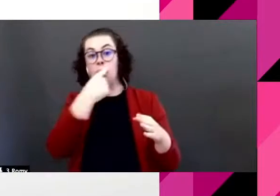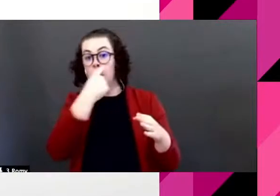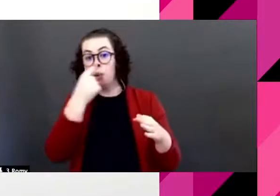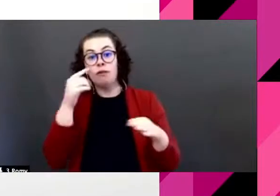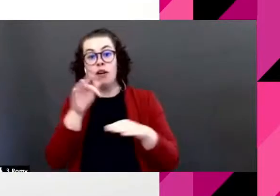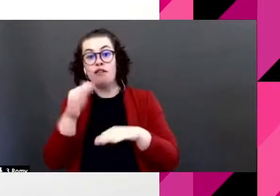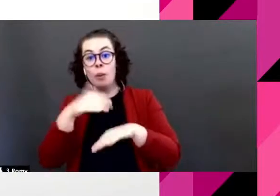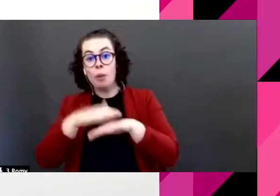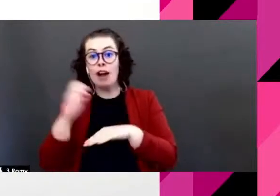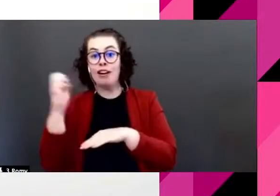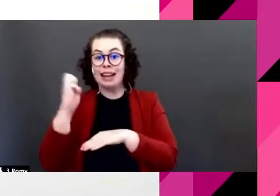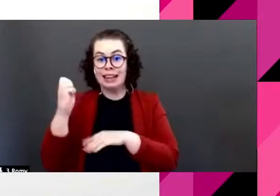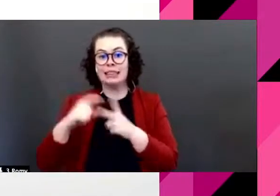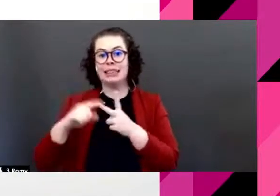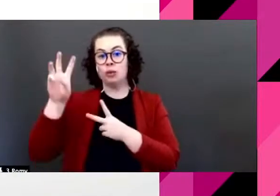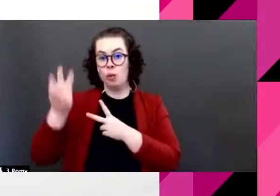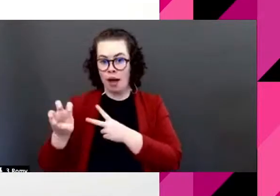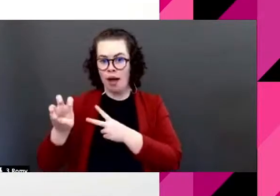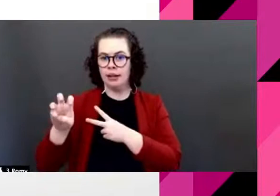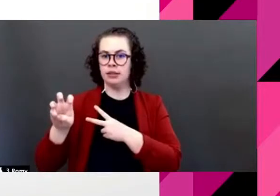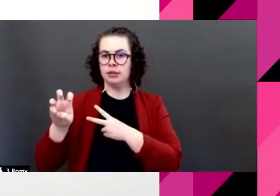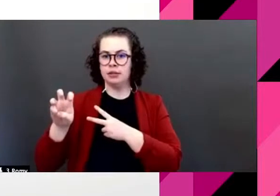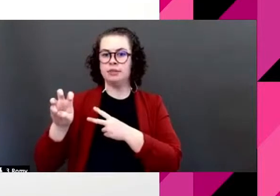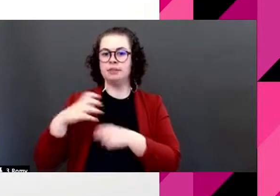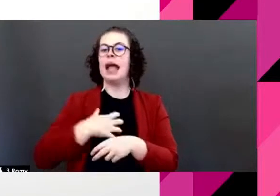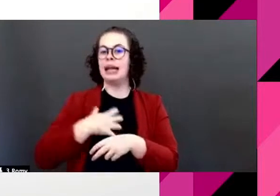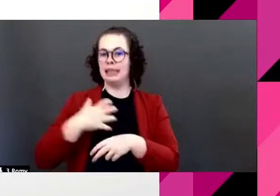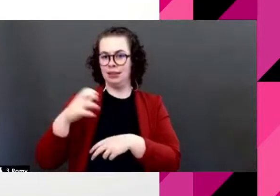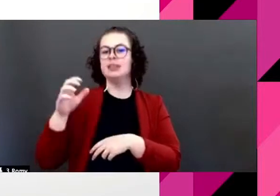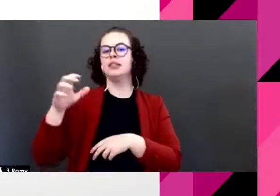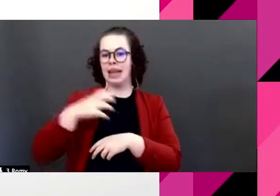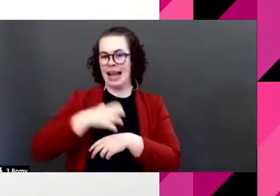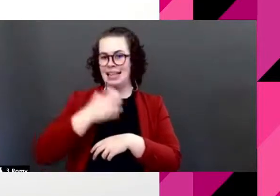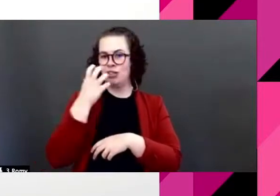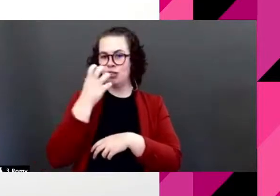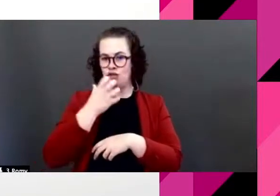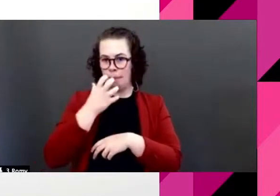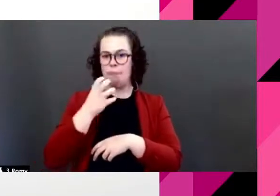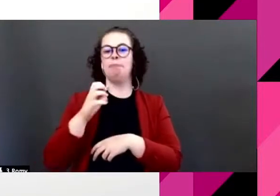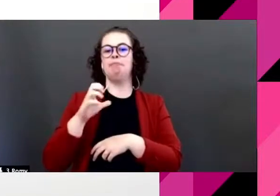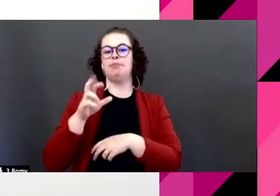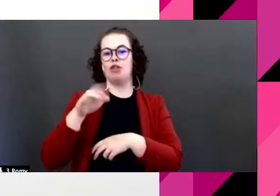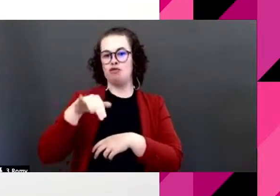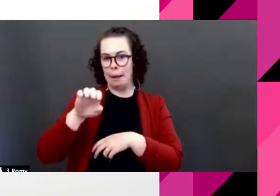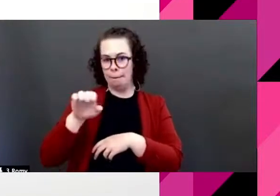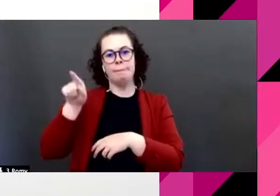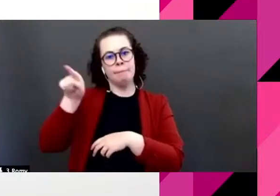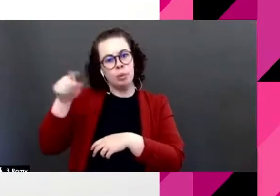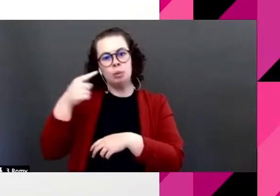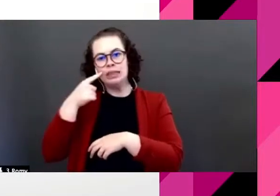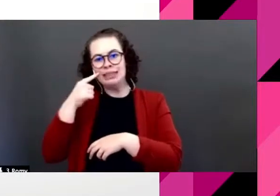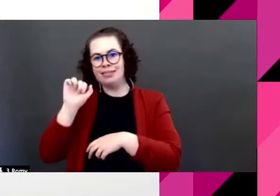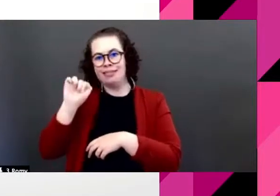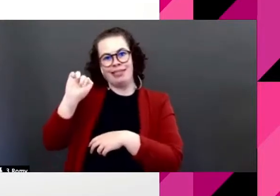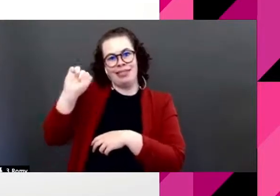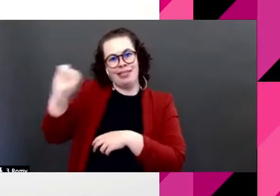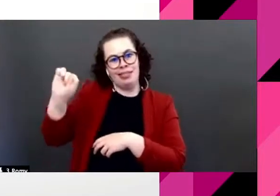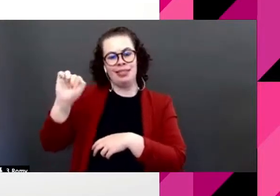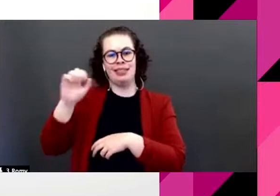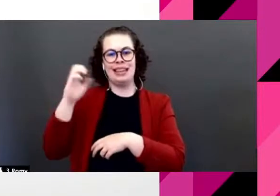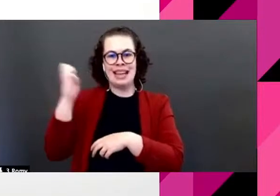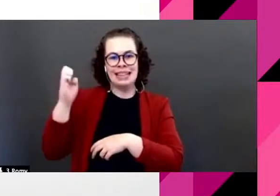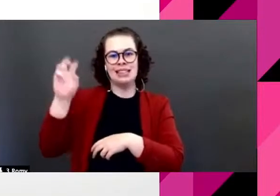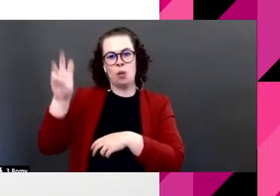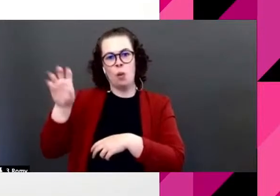can be highlighted. How timely it is to feature another plenary speaker in light of the recent